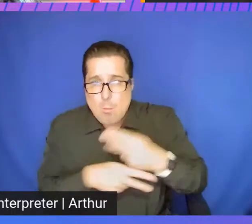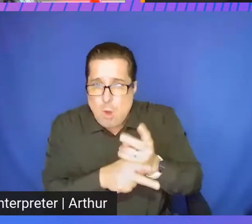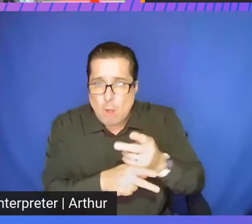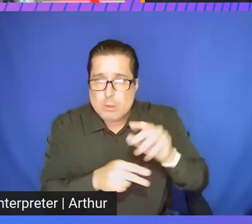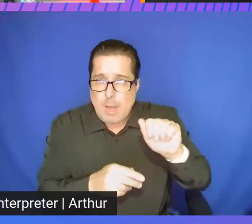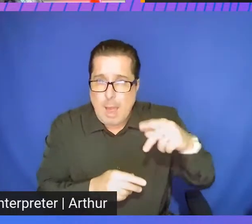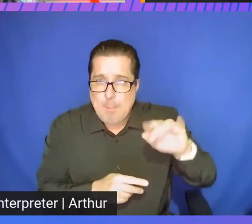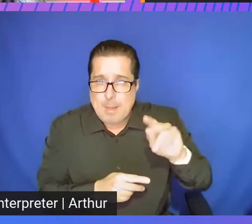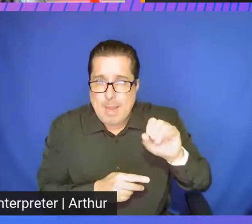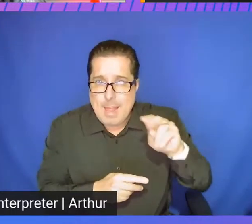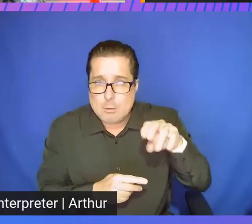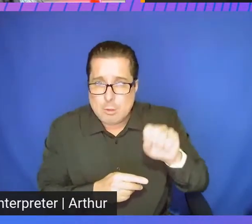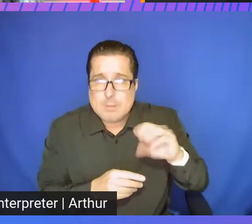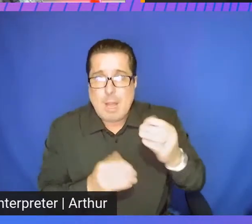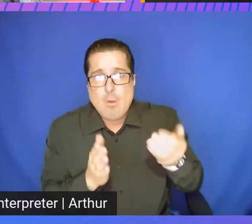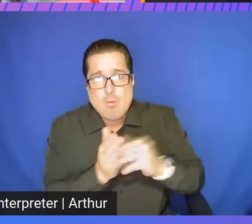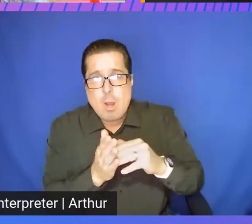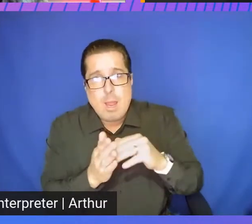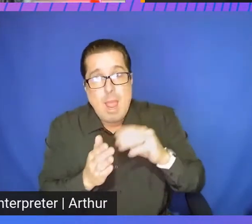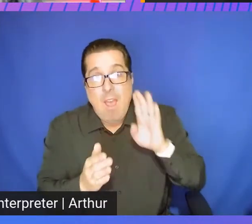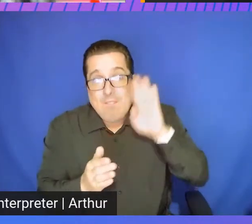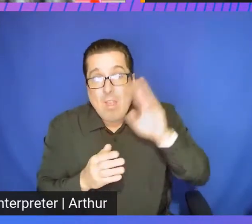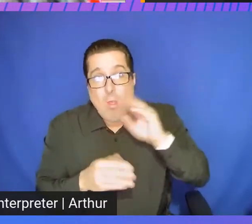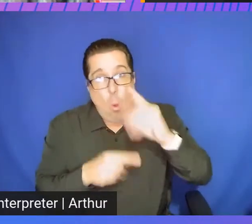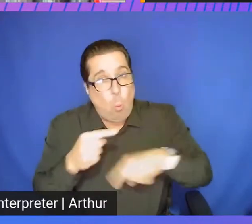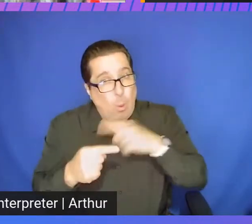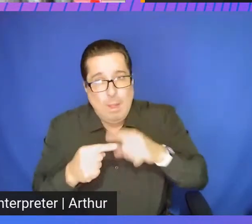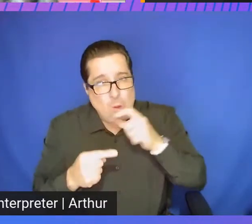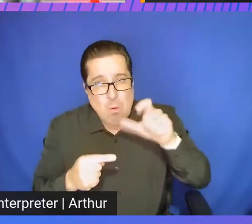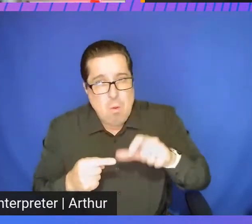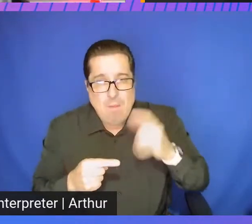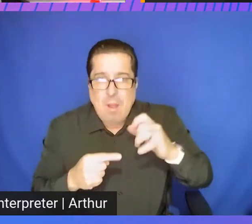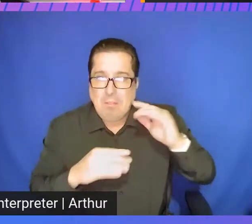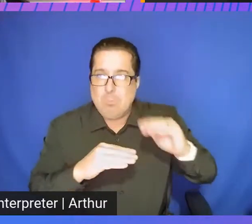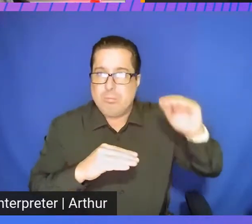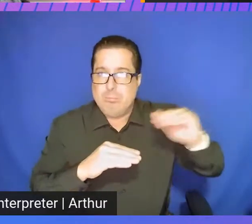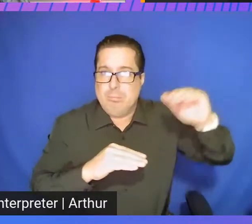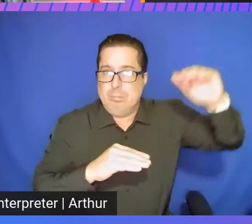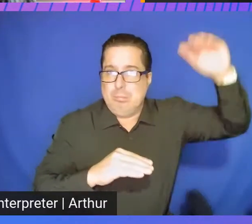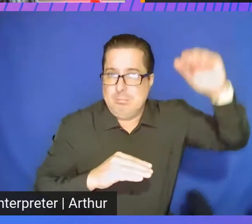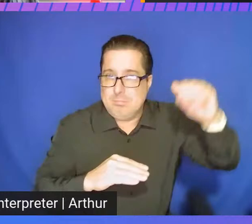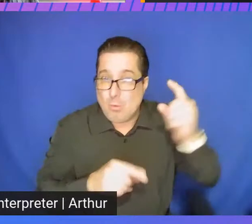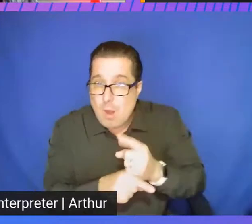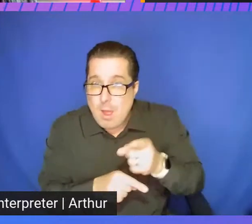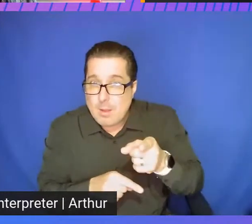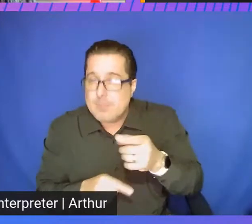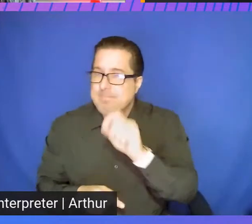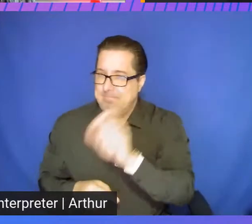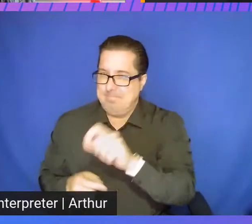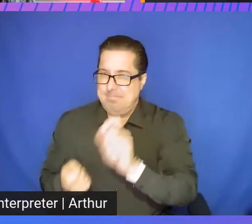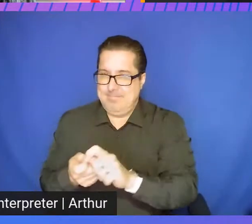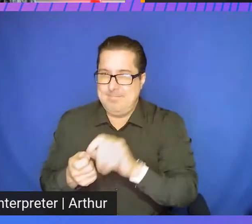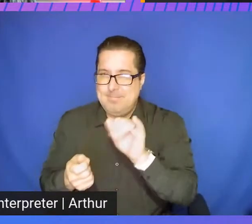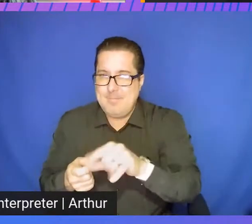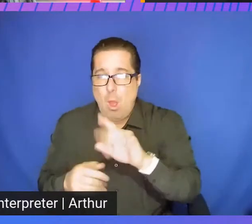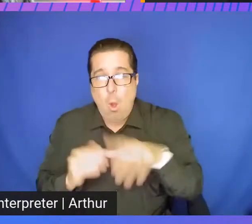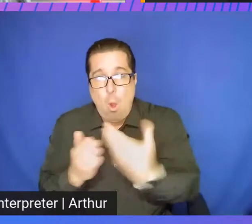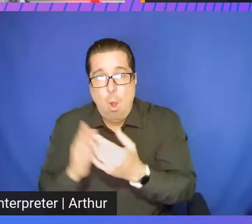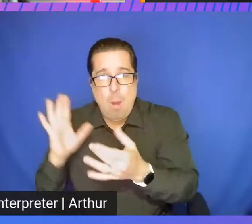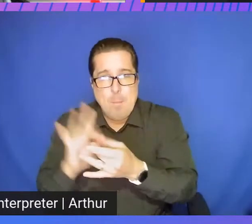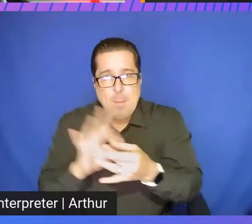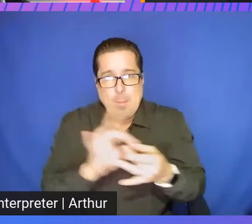having to reinvent the wheel. Yeah, that's right. Yeah, and all these things play very nicely together. The